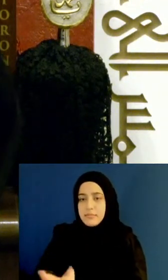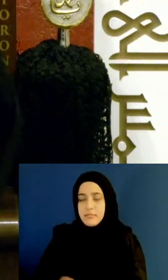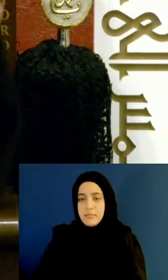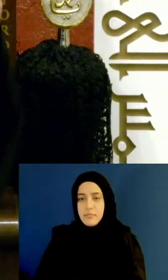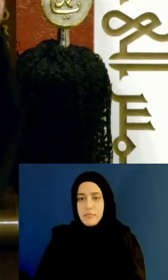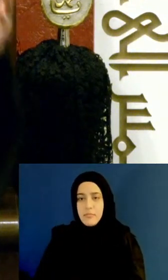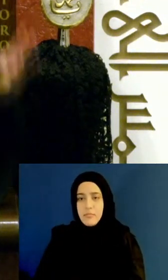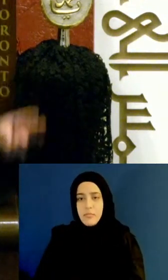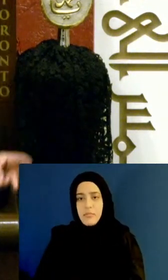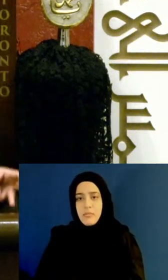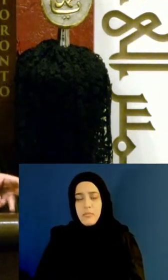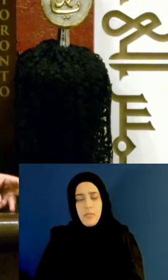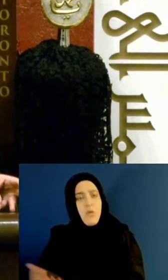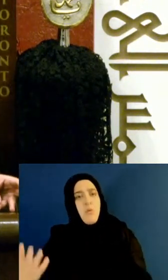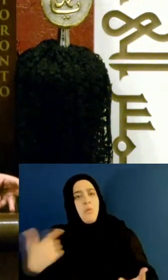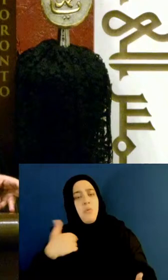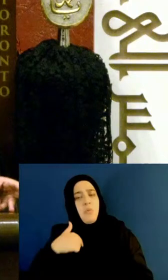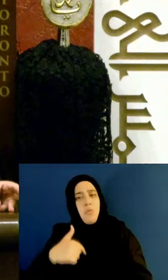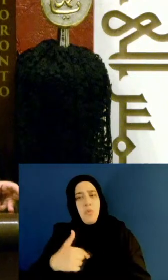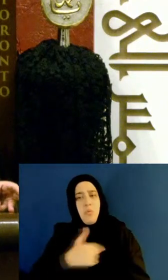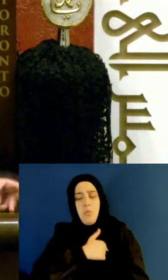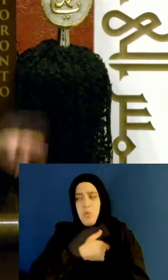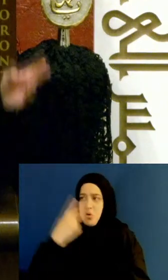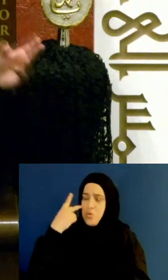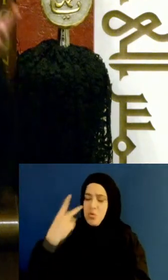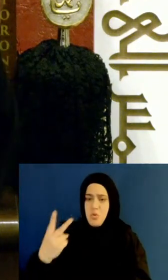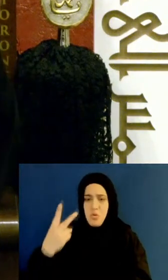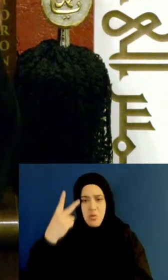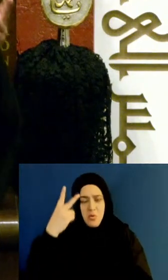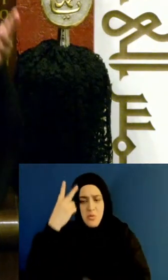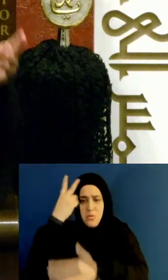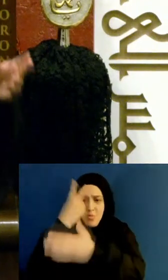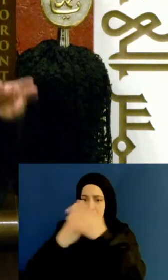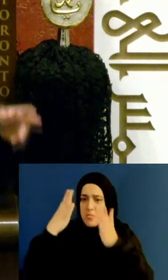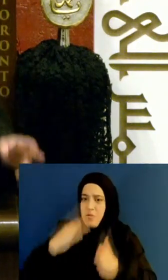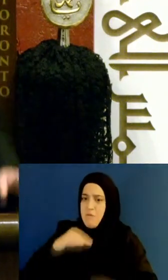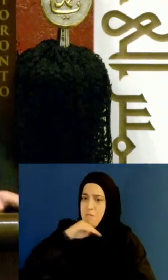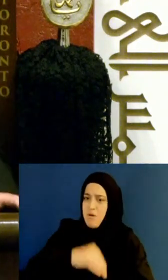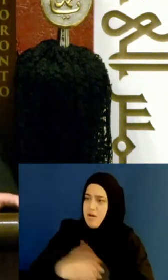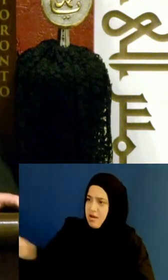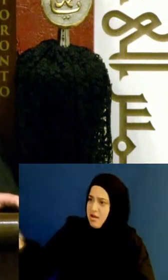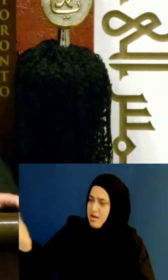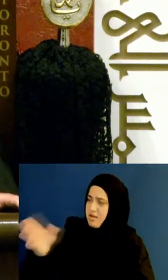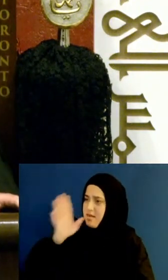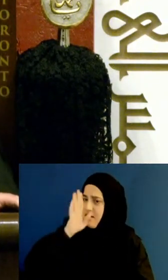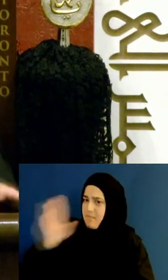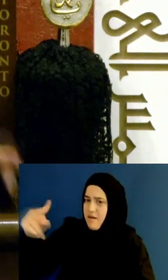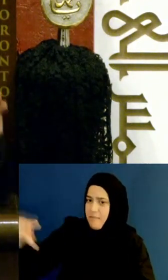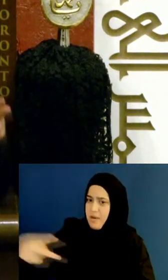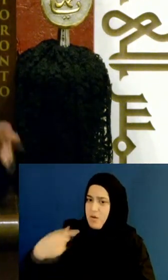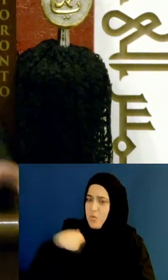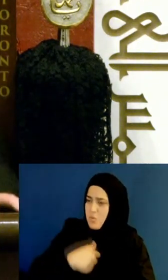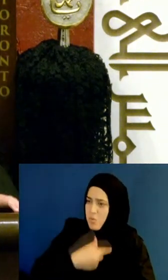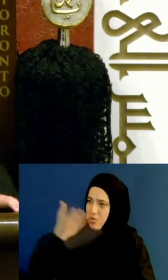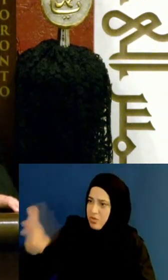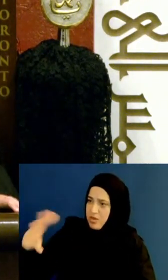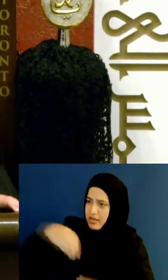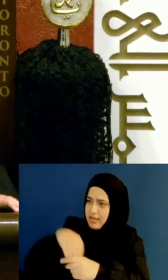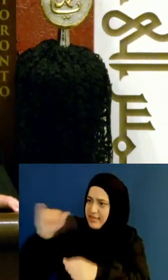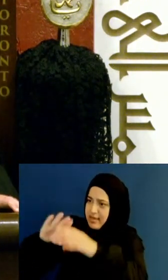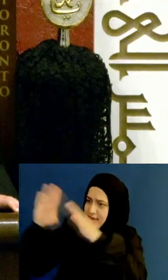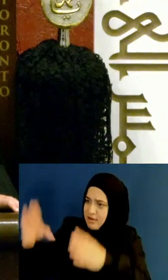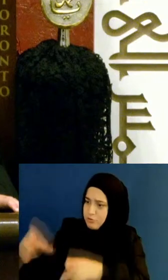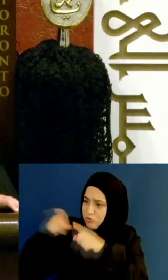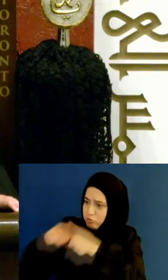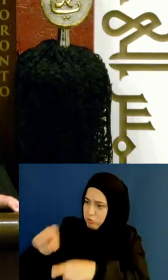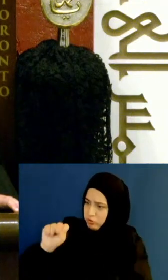We are the ones who saw Rasulullah, Ya Amir al-Mu'mineen. We are the ones who stayed with you in the house during Saqifa. We are the ones who formed the